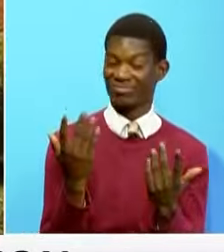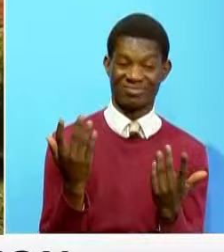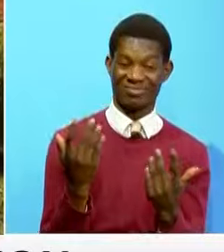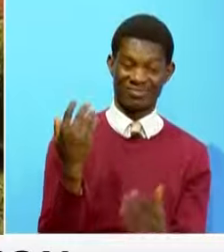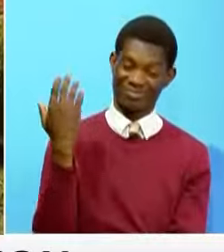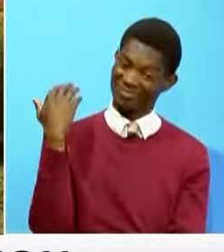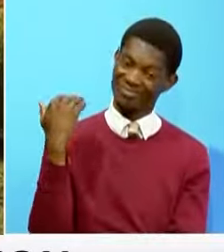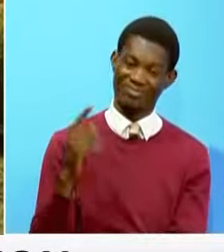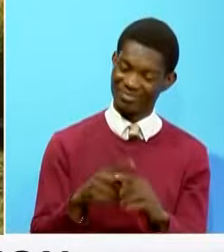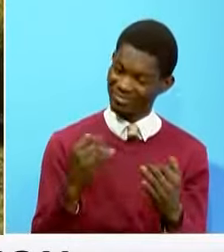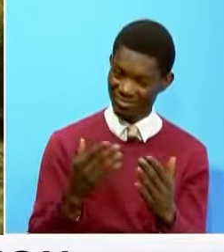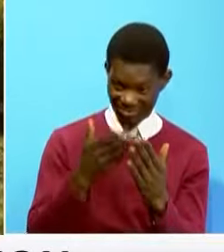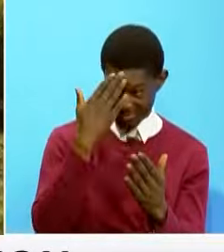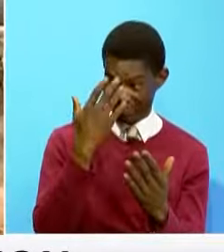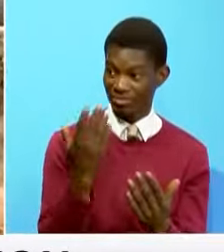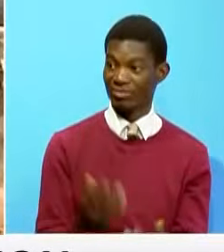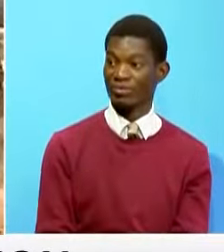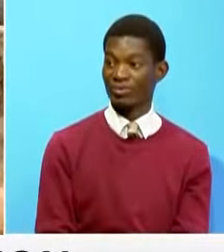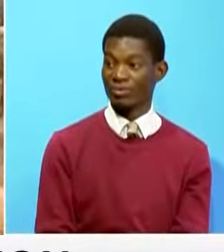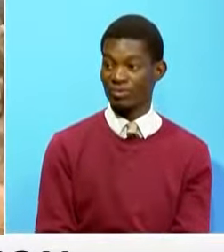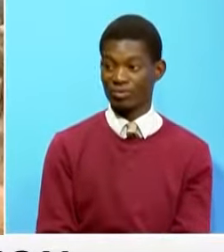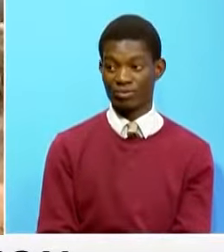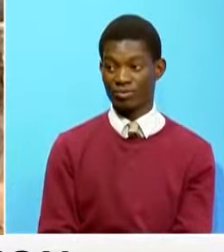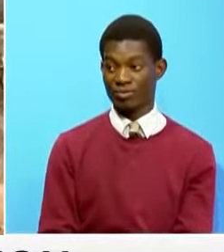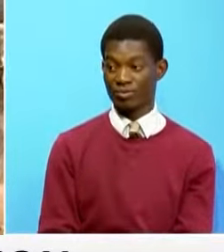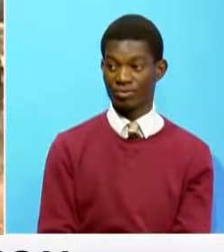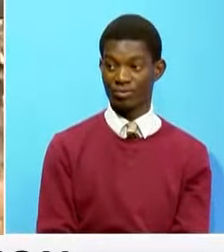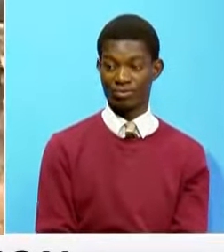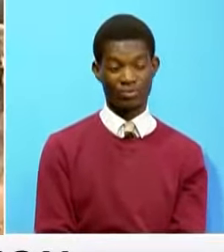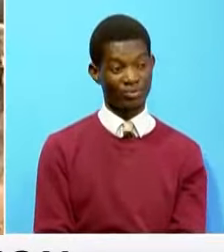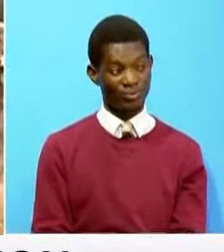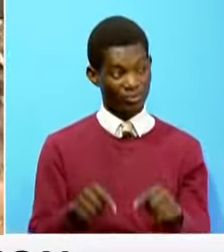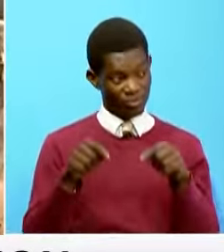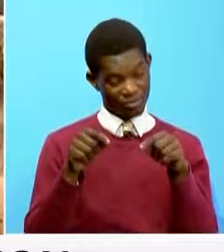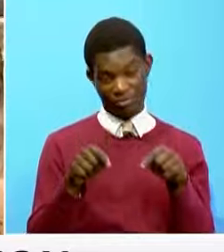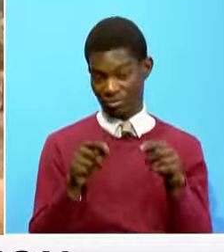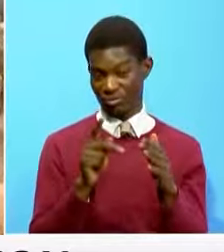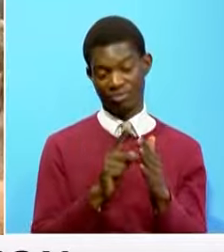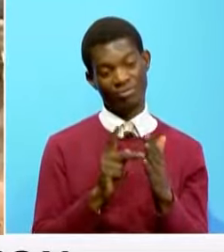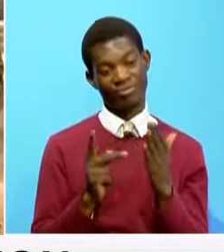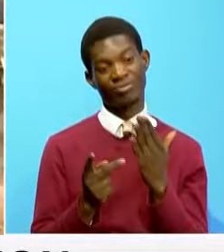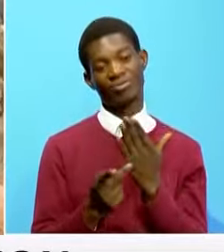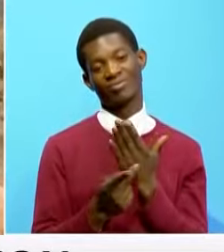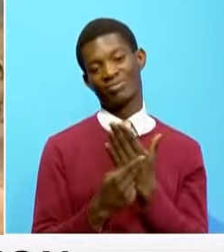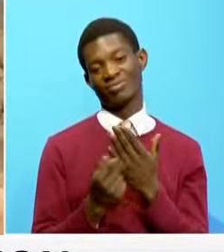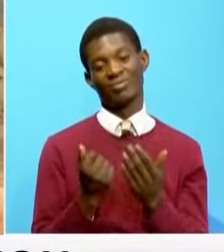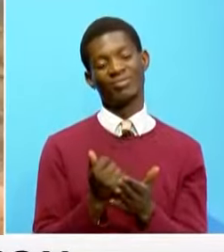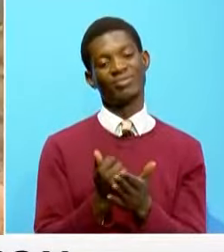is satisfied with students' results. This program, it will help them a lot. Yes, in terms